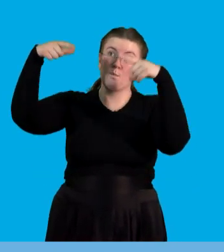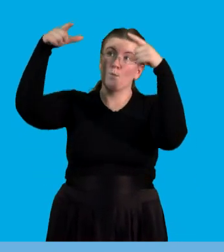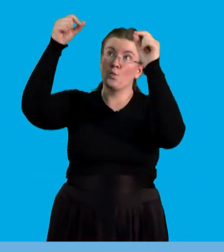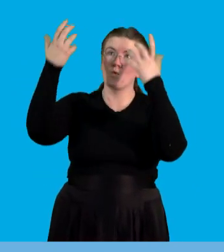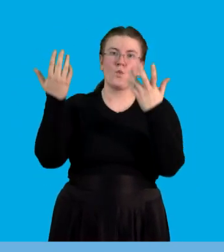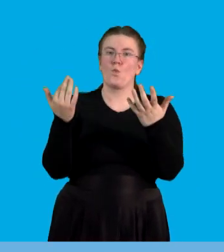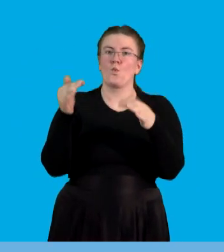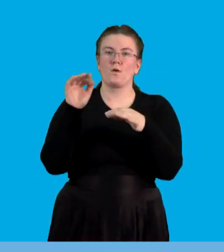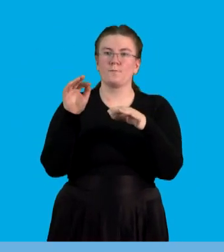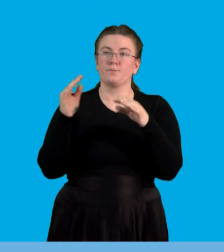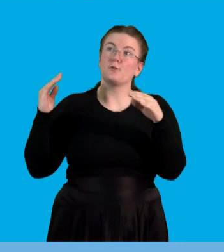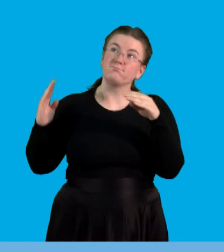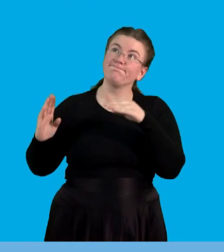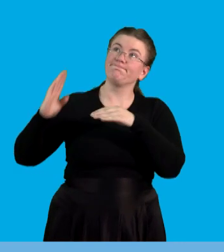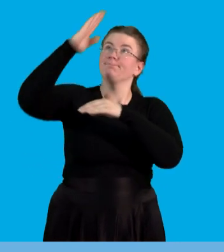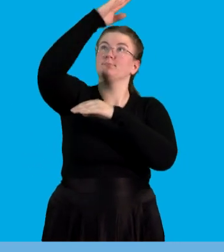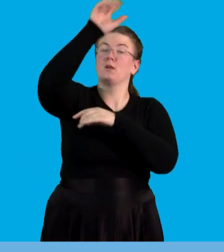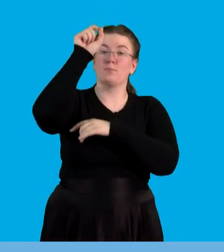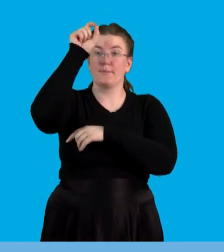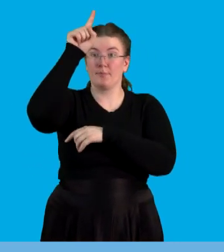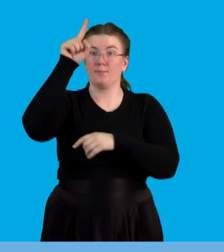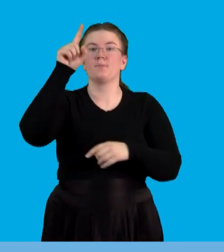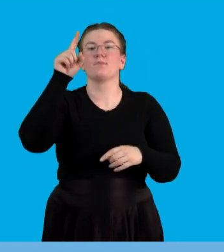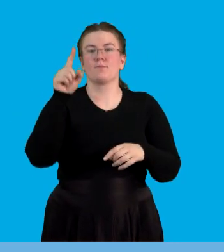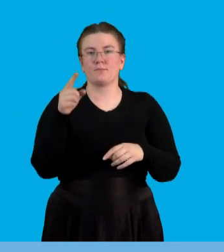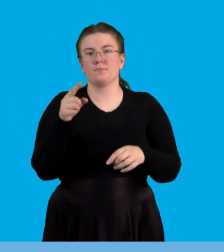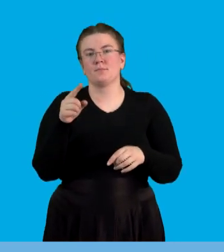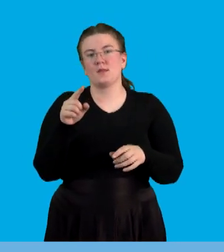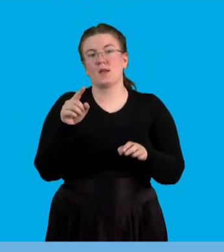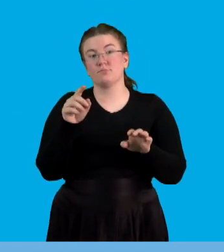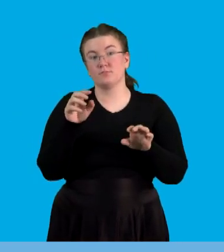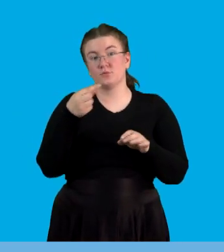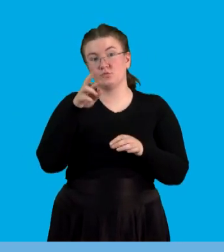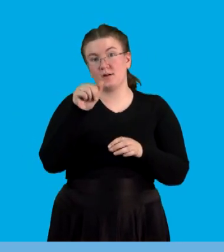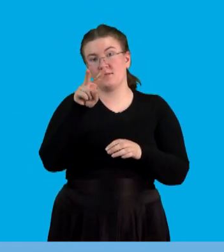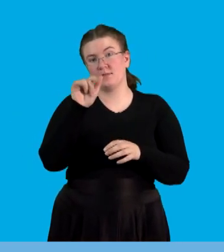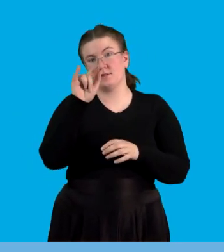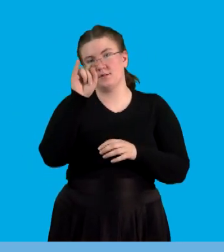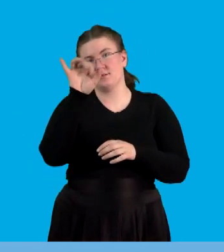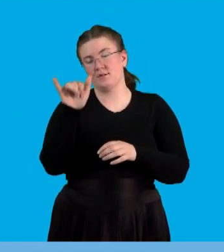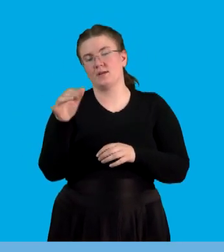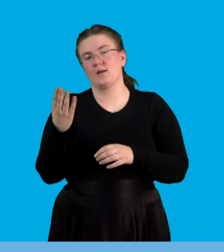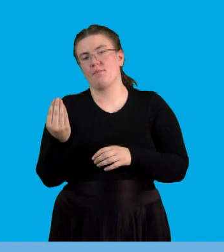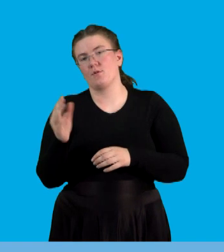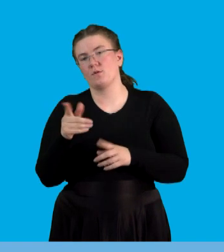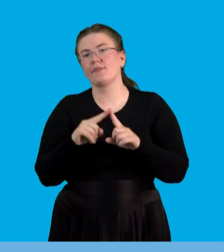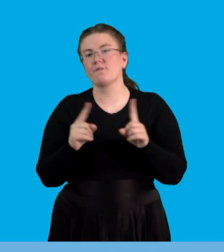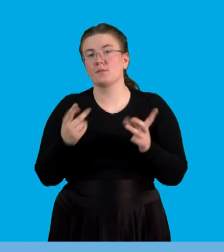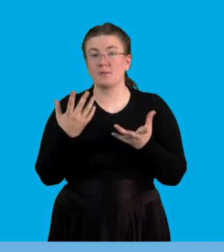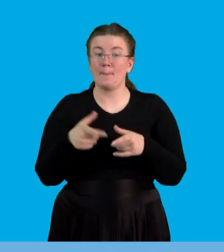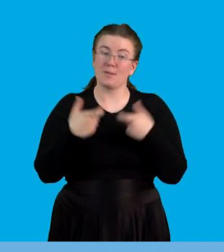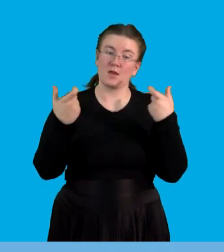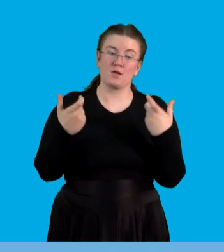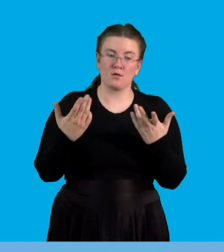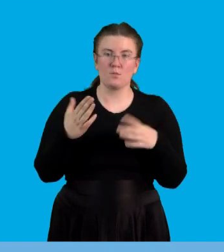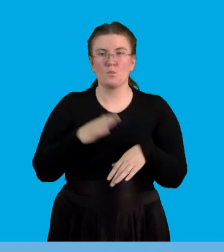to the moon or go anywhere else but then outside of Earth, then that acceleration due to gravity is going to be different. It can either be